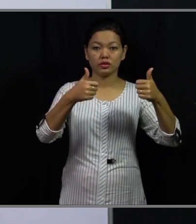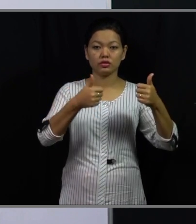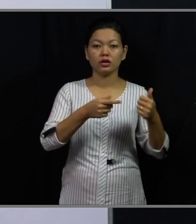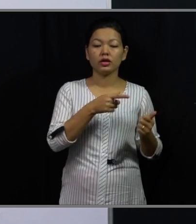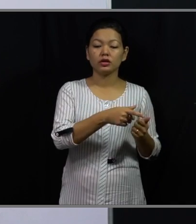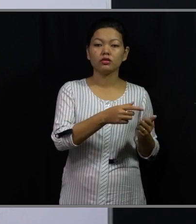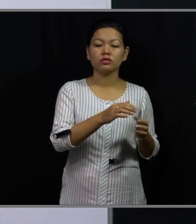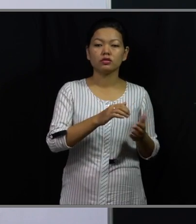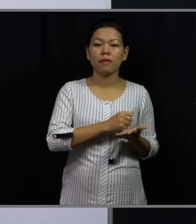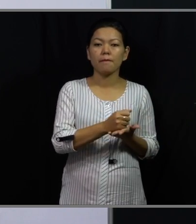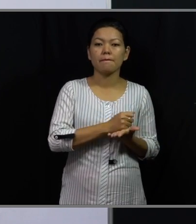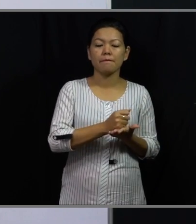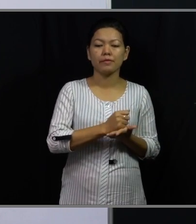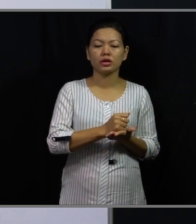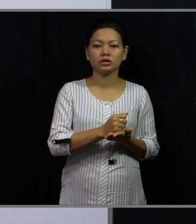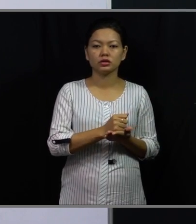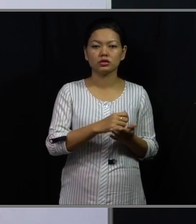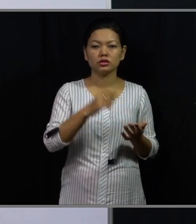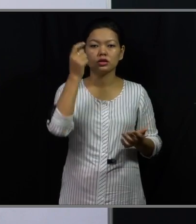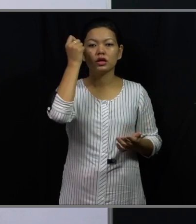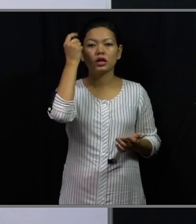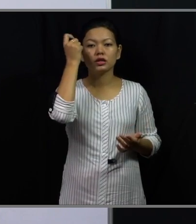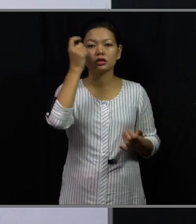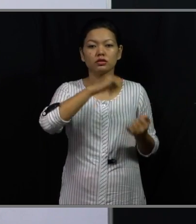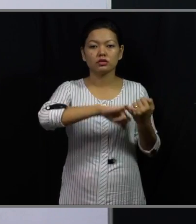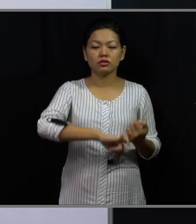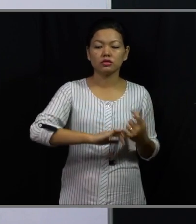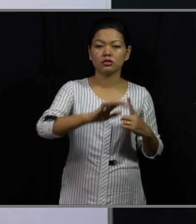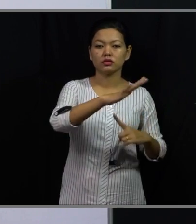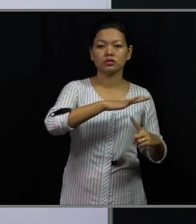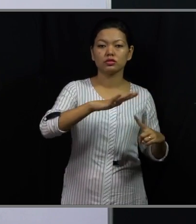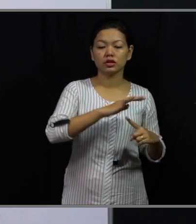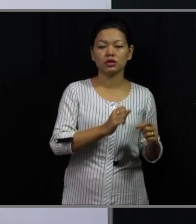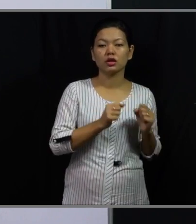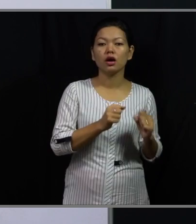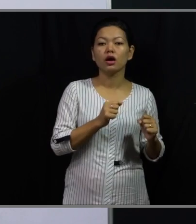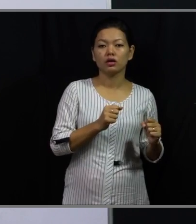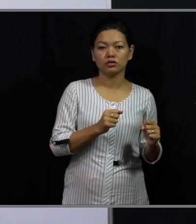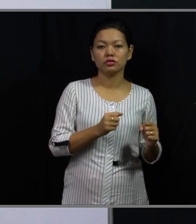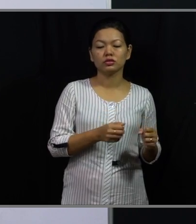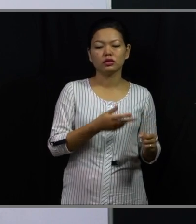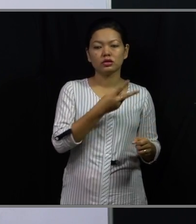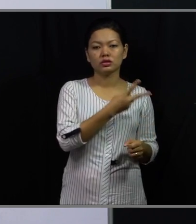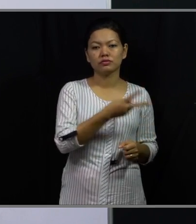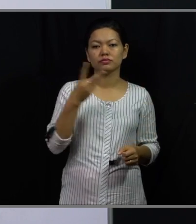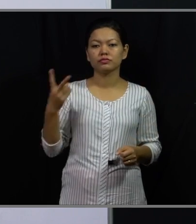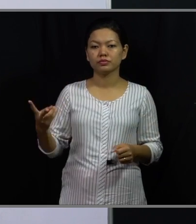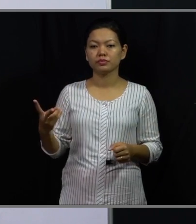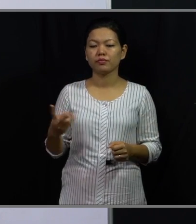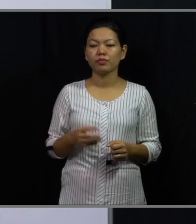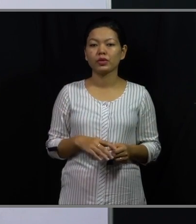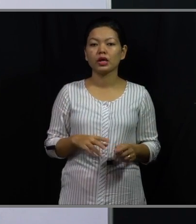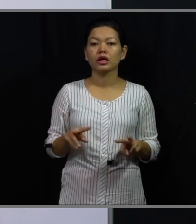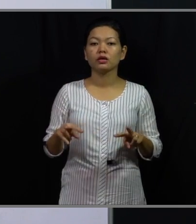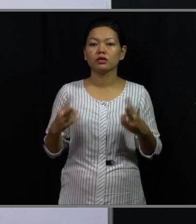understand the society. So, it has a difference between this process, okay. So, in that way, okay, we can say that that is one